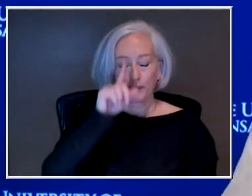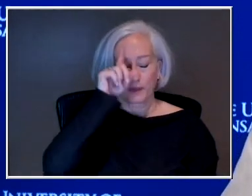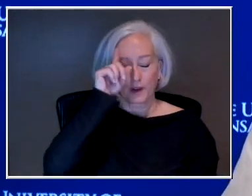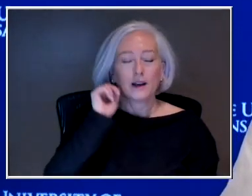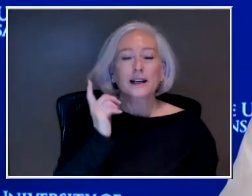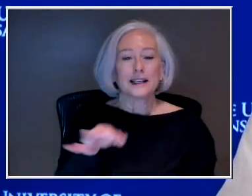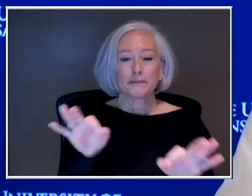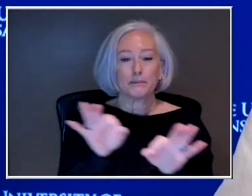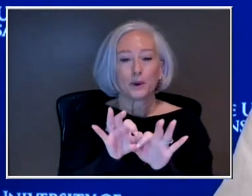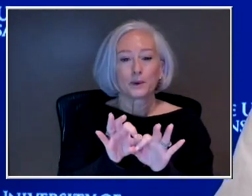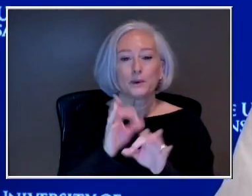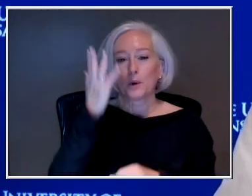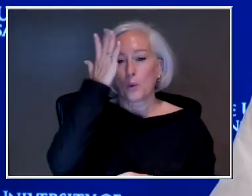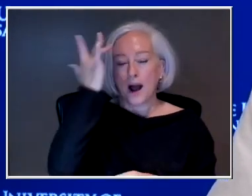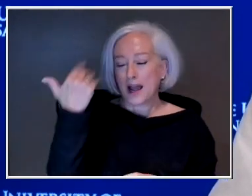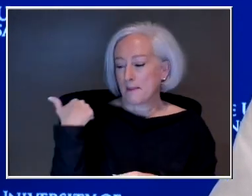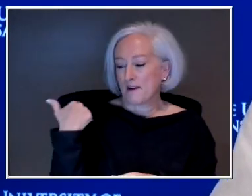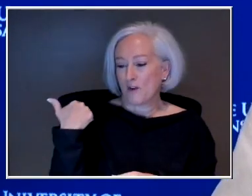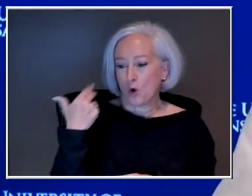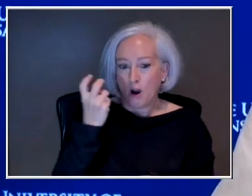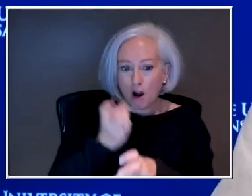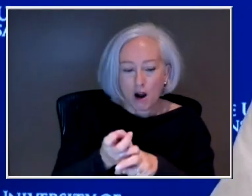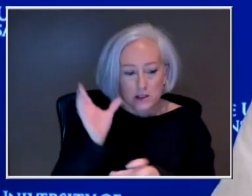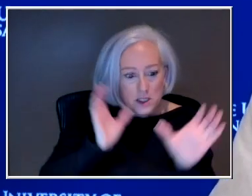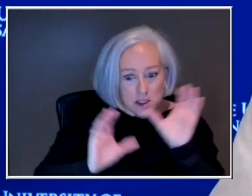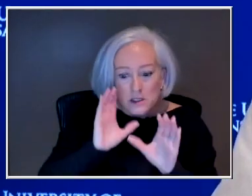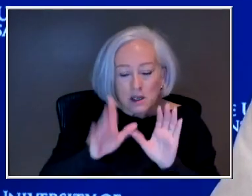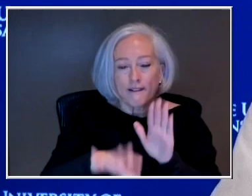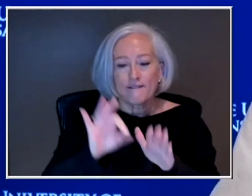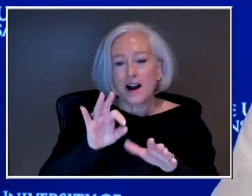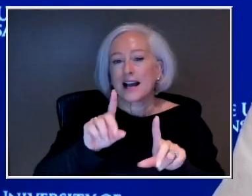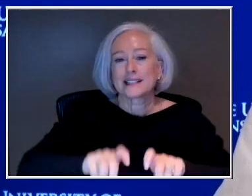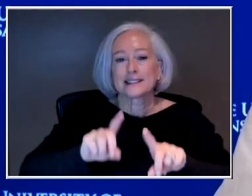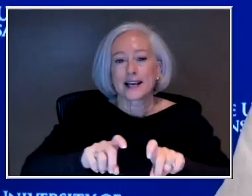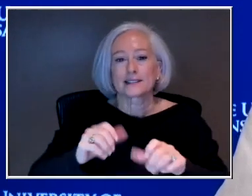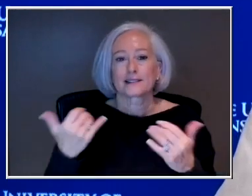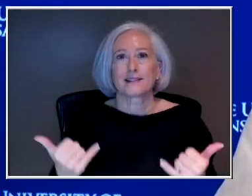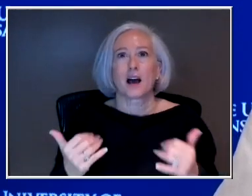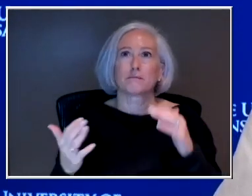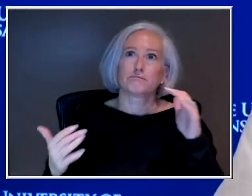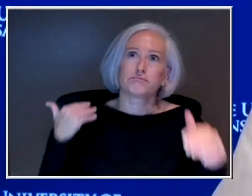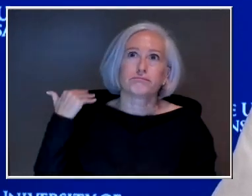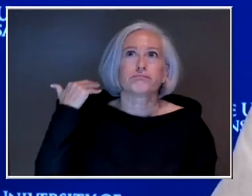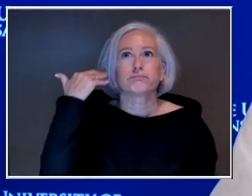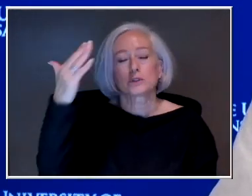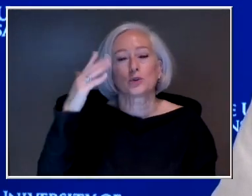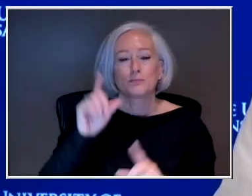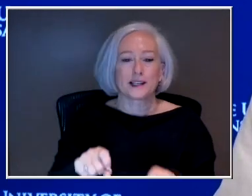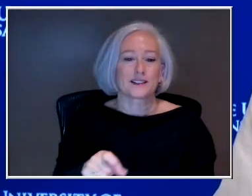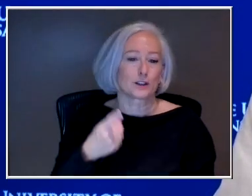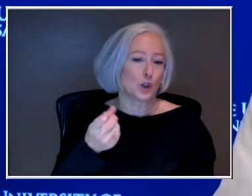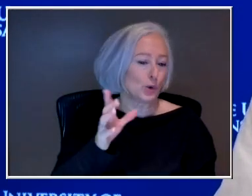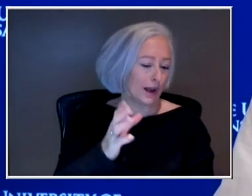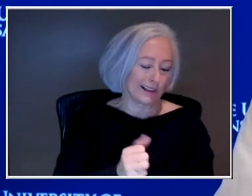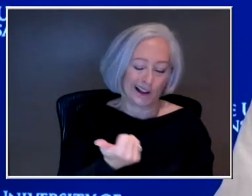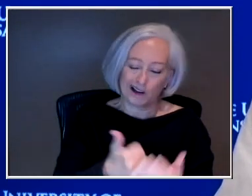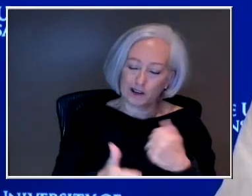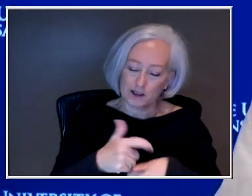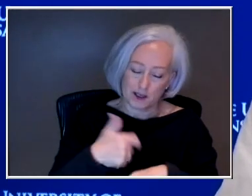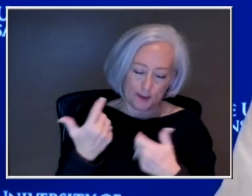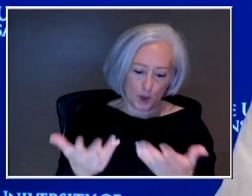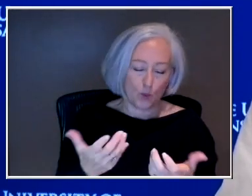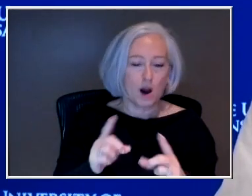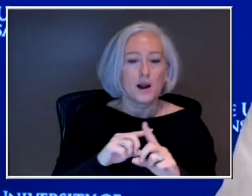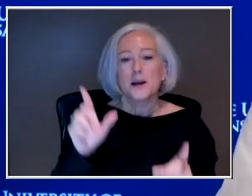was very difficult to go find tests. Now there is probably a glut, so you are able to go get them really on demand when you want them. And of course, the government had that